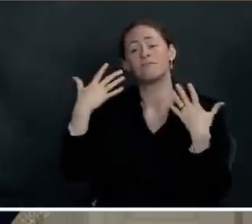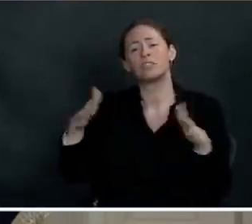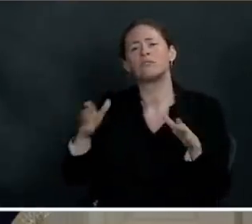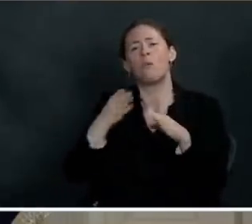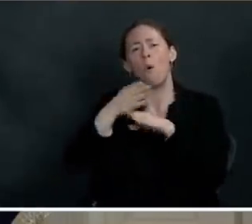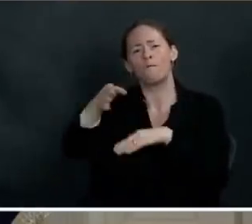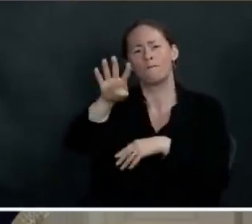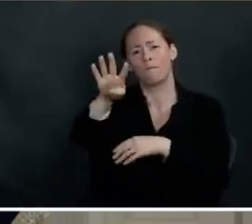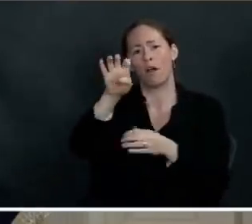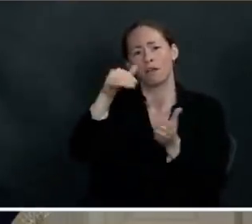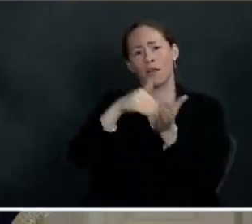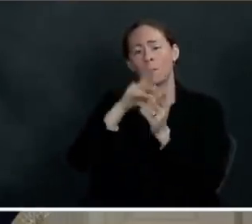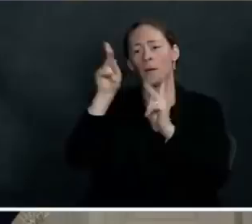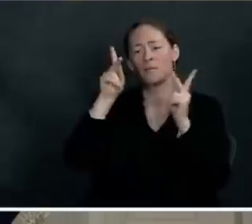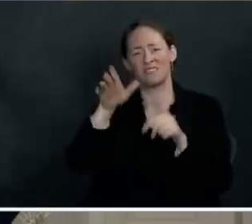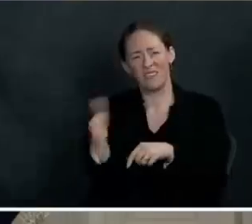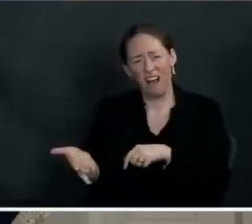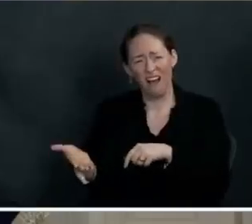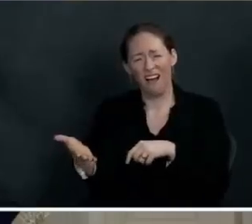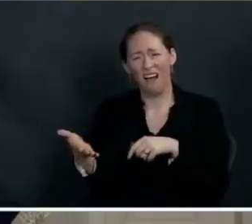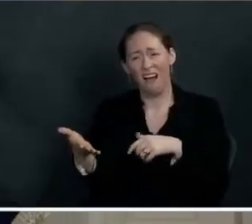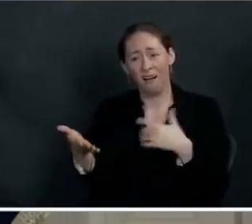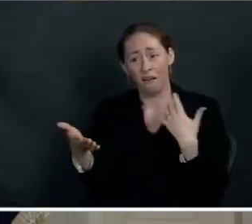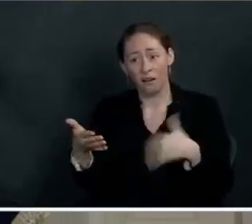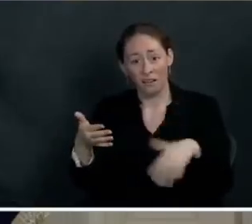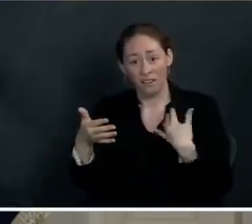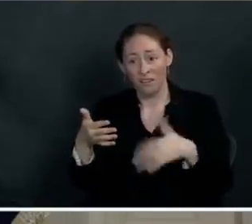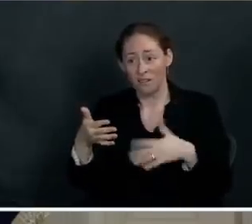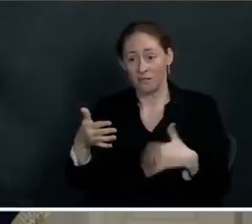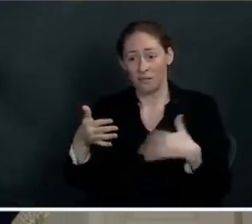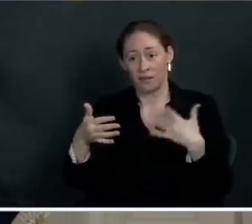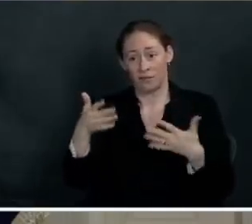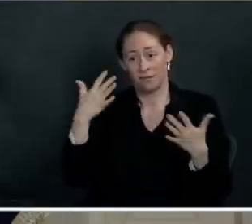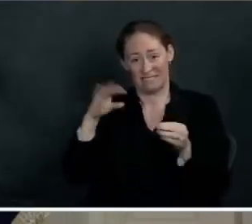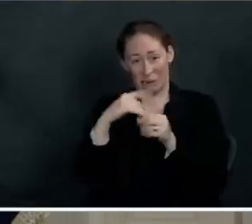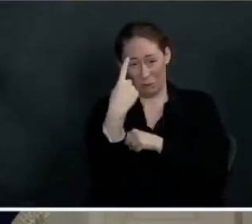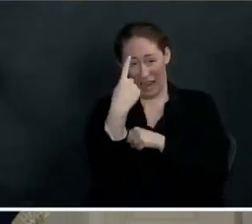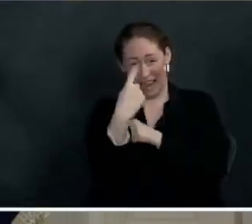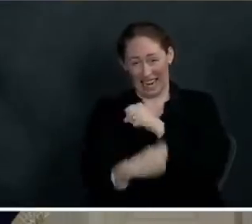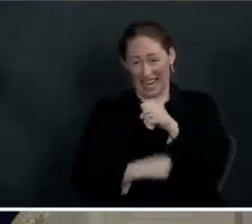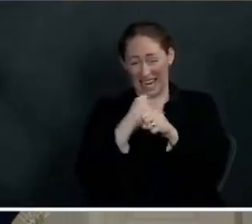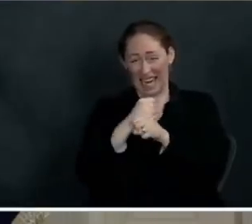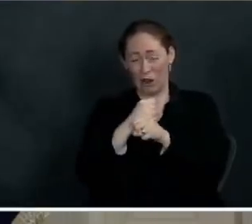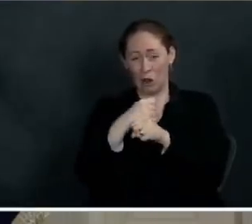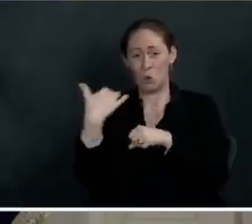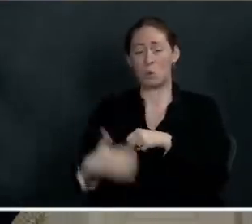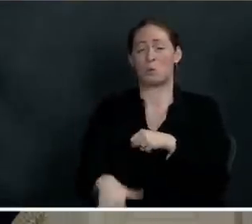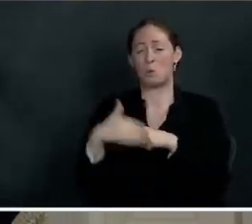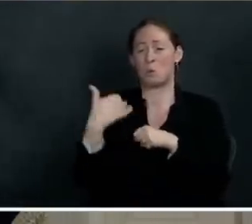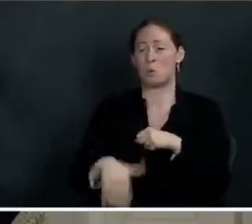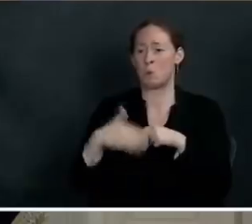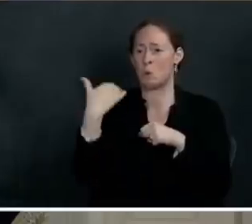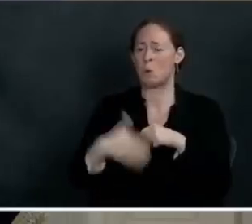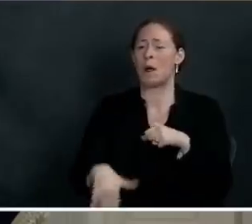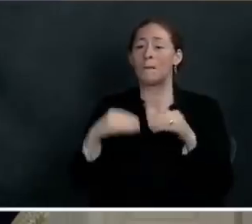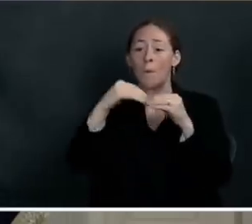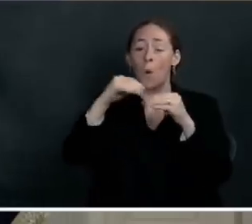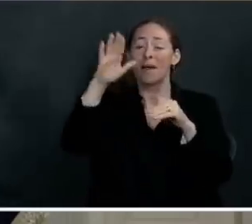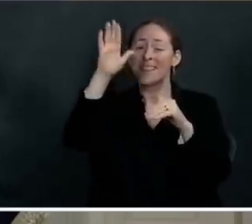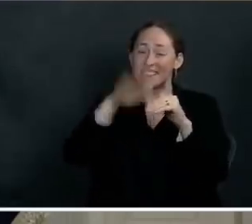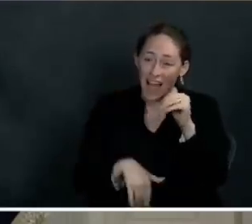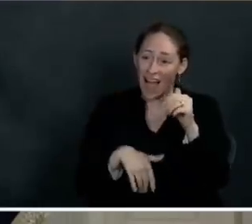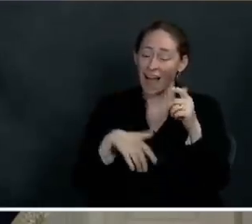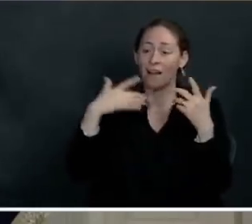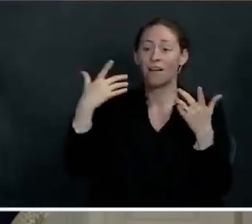think it's 411 or 12 have died in 1 year of this pandemic. More than all the people who died